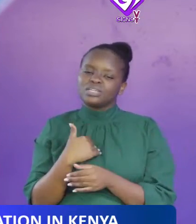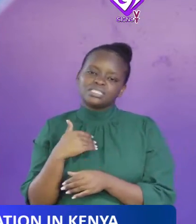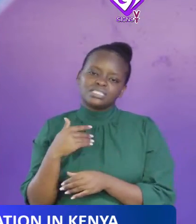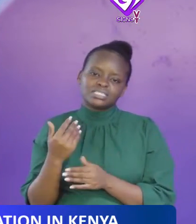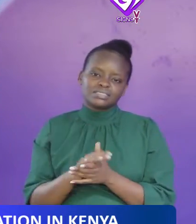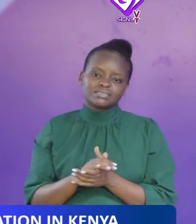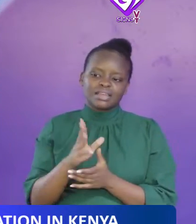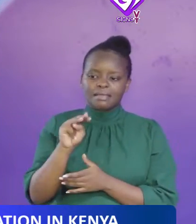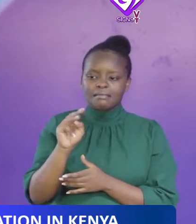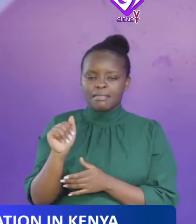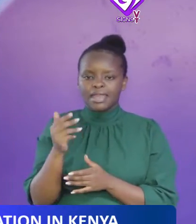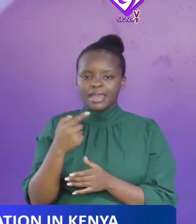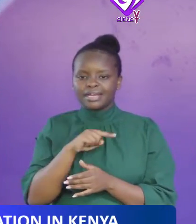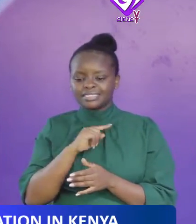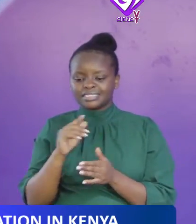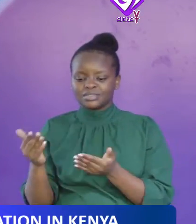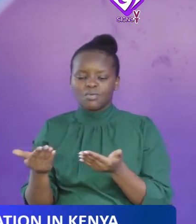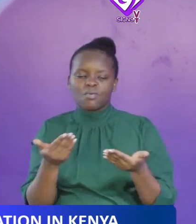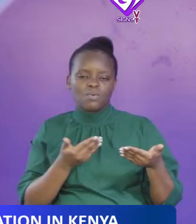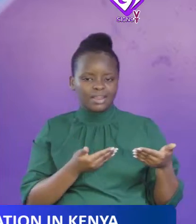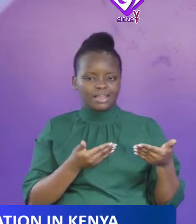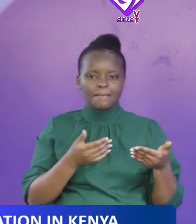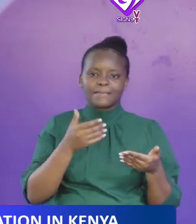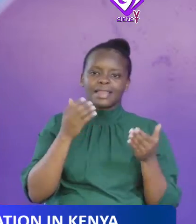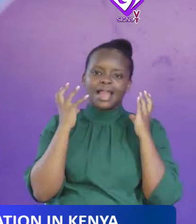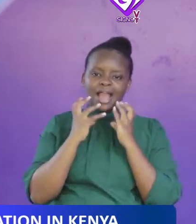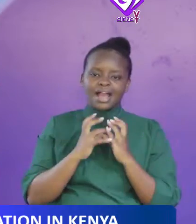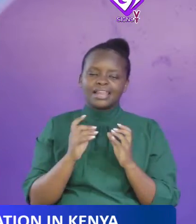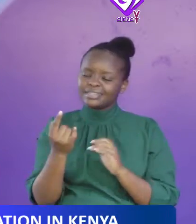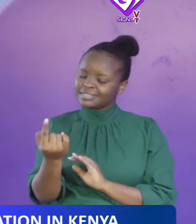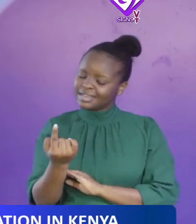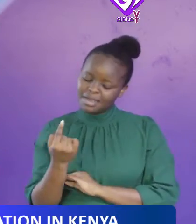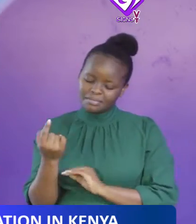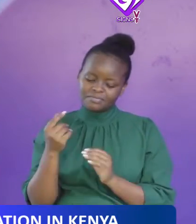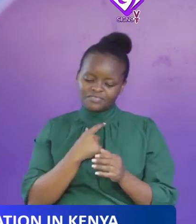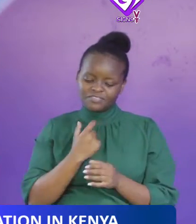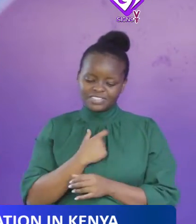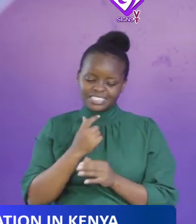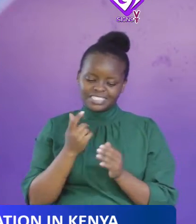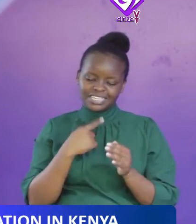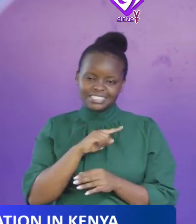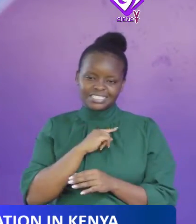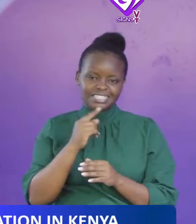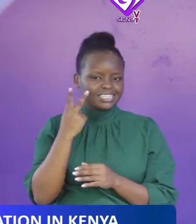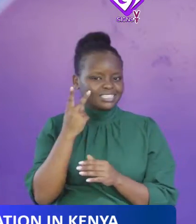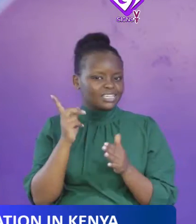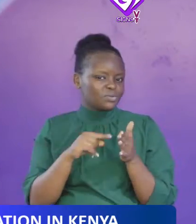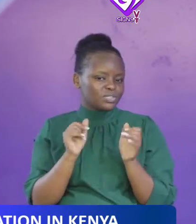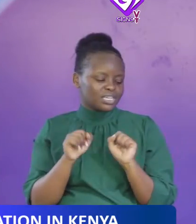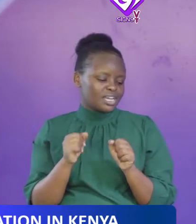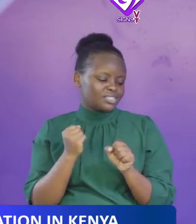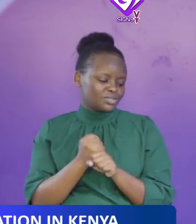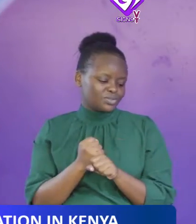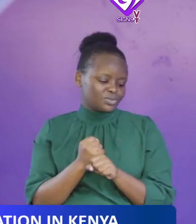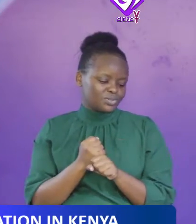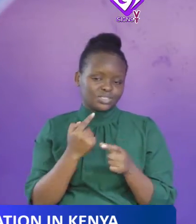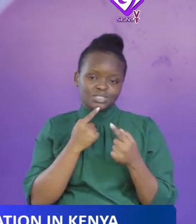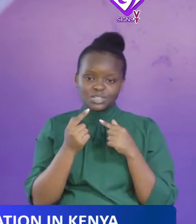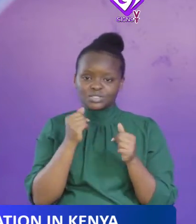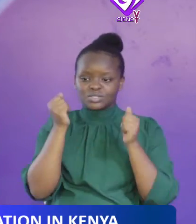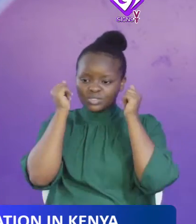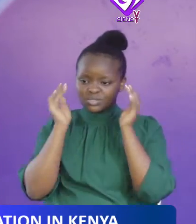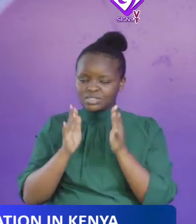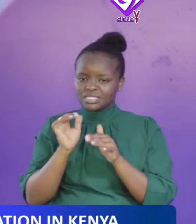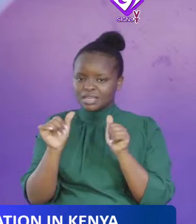also welcome you, Alan. Come visit us. Absolutely. See Absolutely. what I we would can probably come talk to your students about